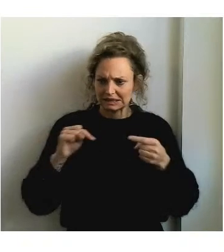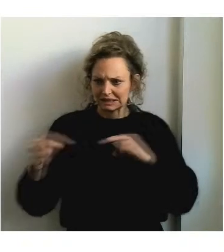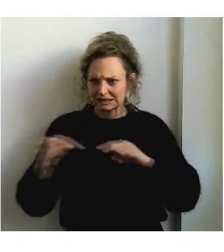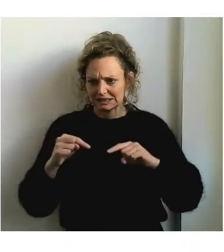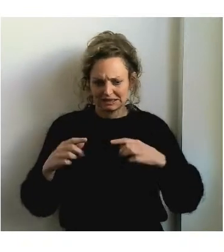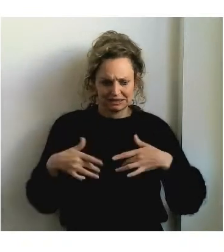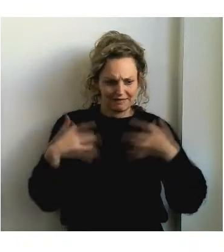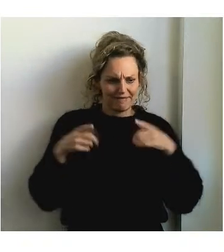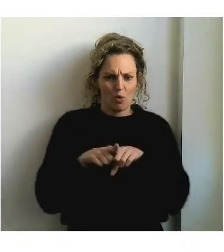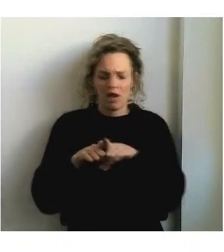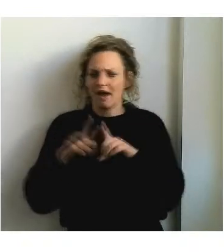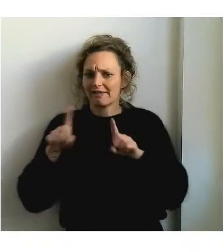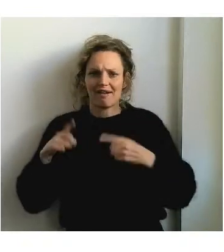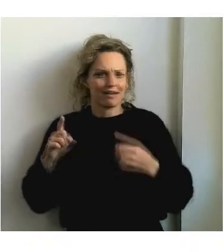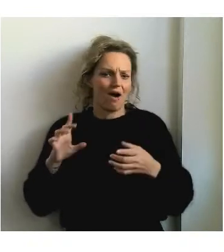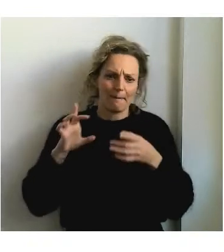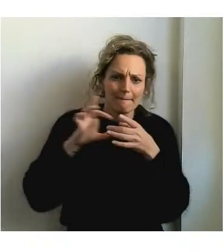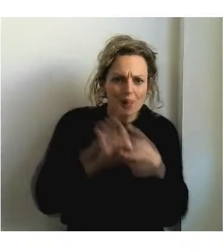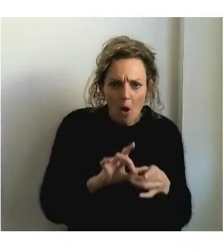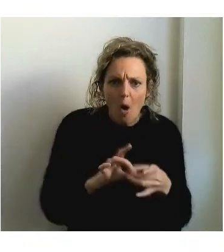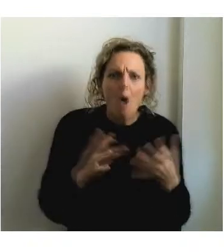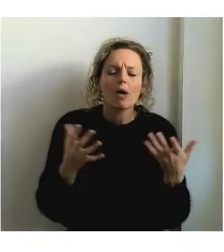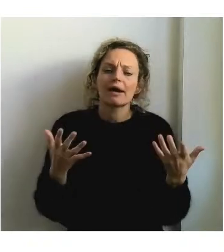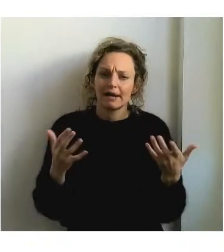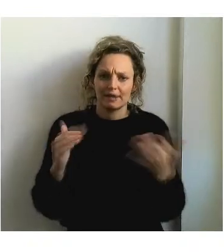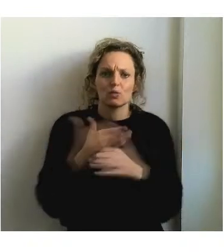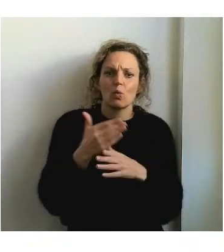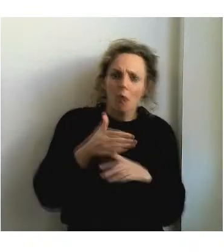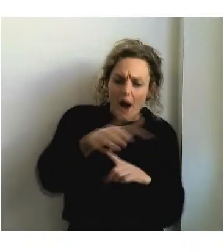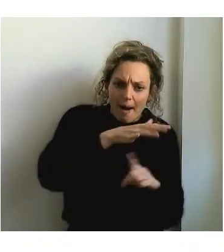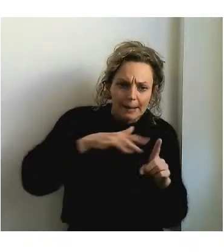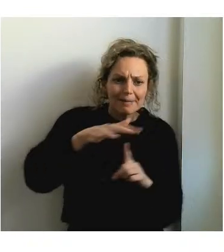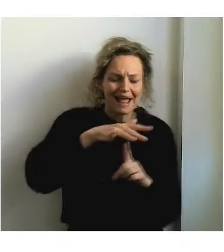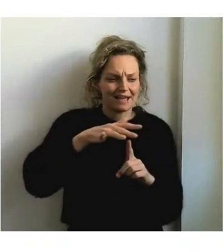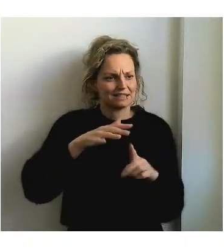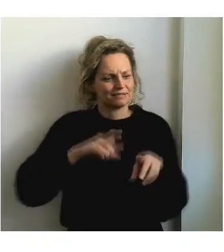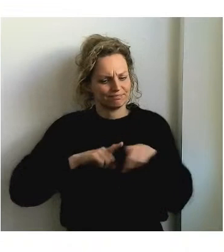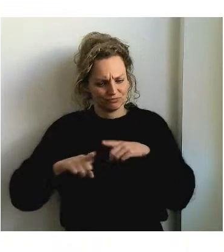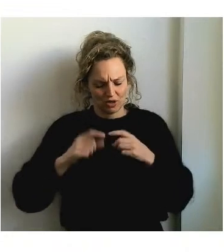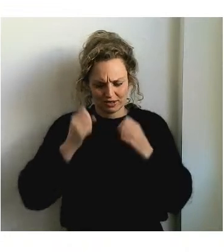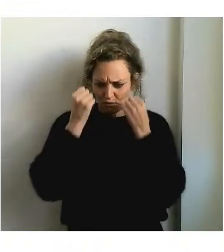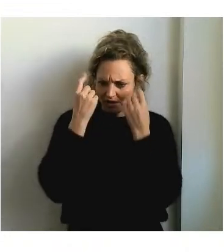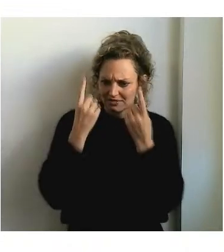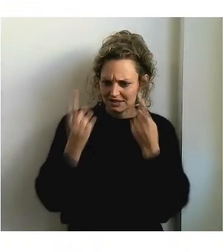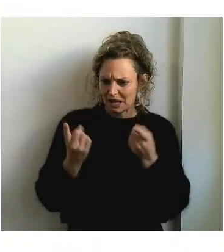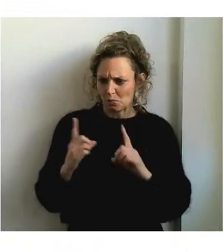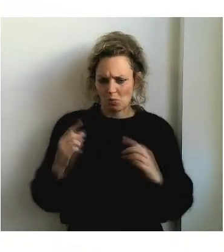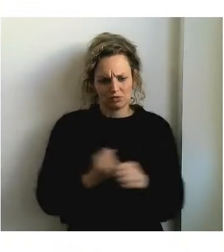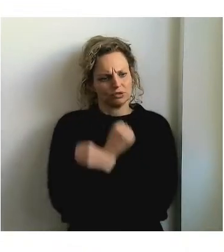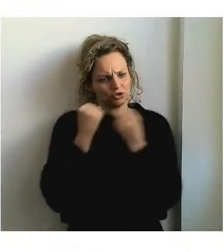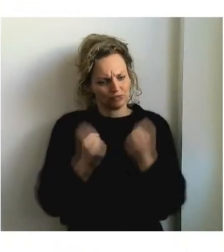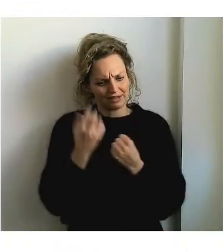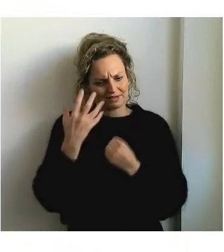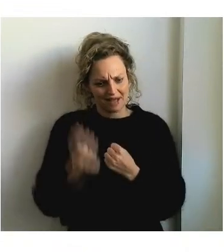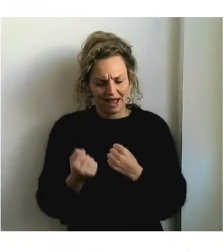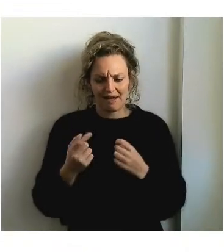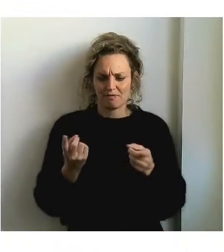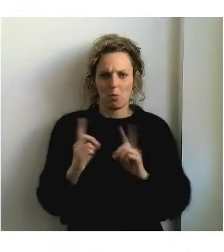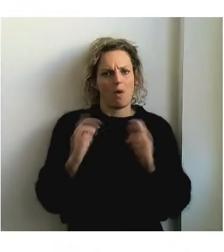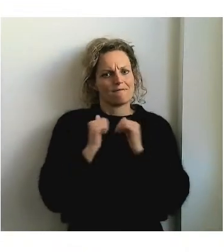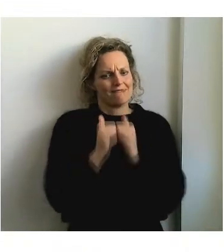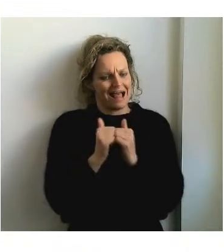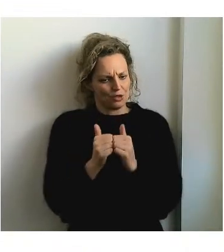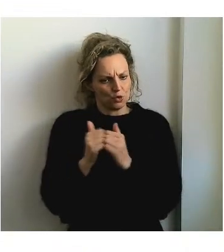syndrome and trying to understand what strengths I have and what value I bring to the workplace, and kind of really